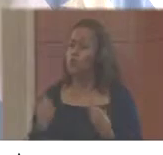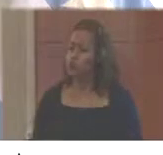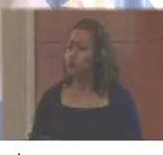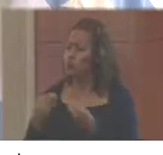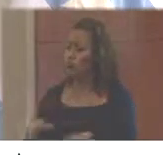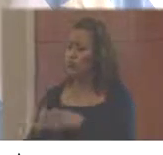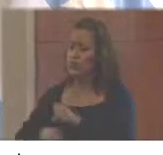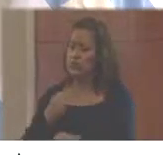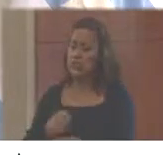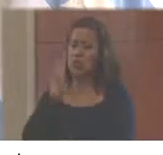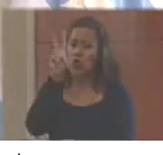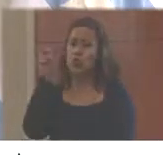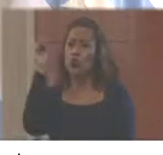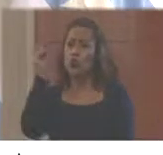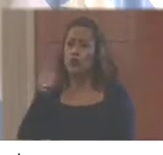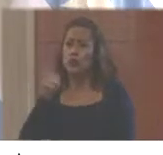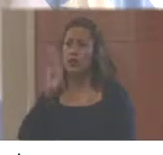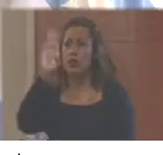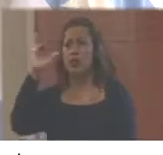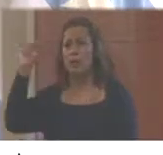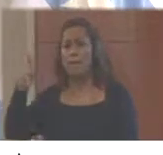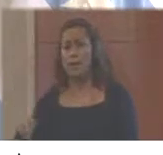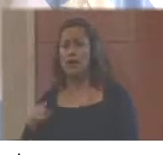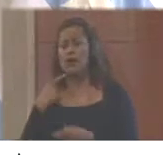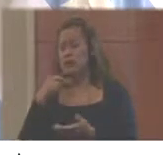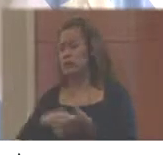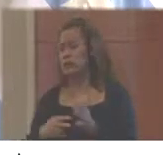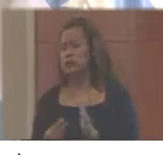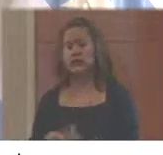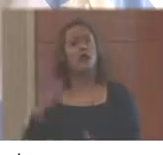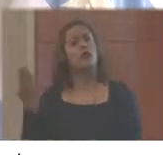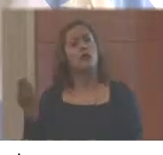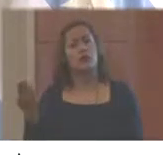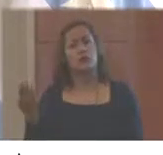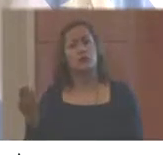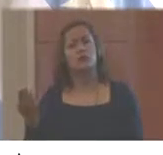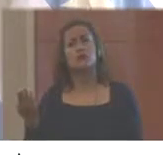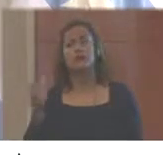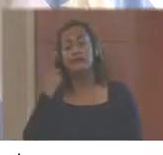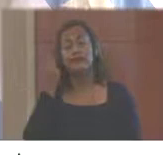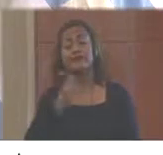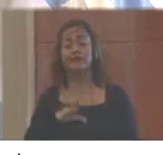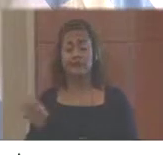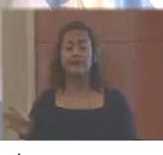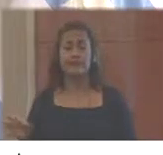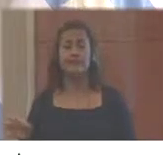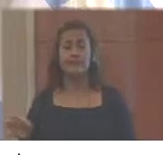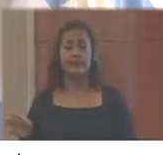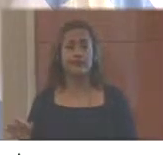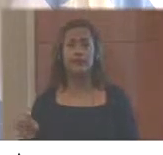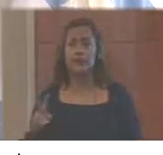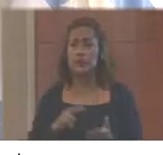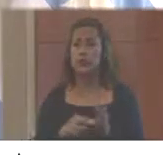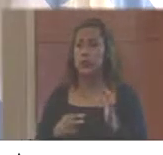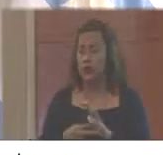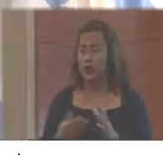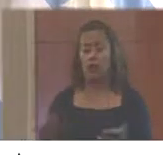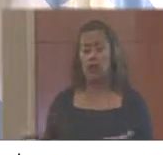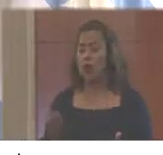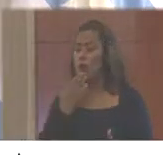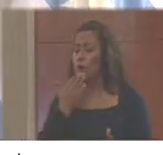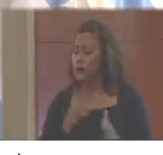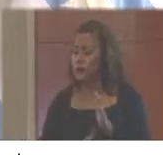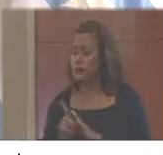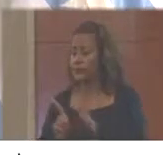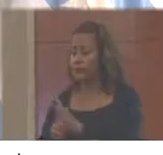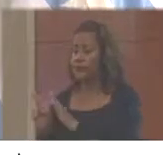GDP. It is clear that adopting a development approach that has assessed and seeks to build resilience